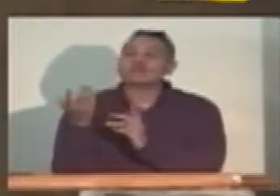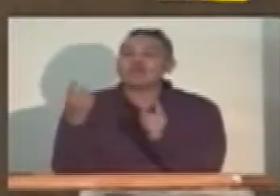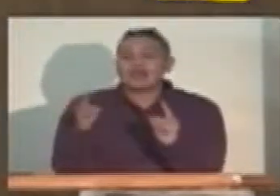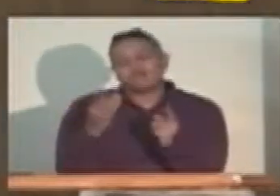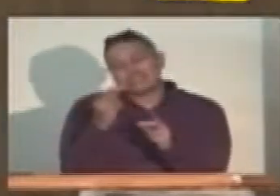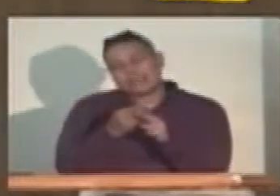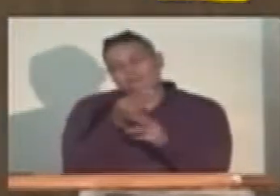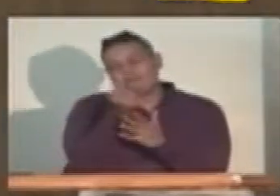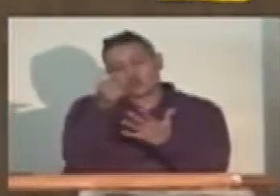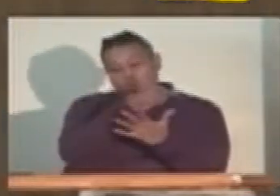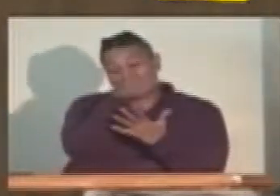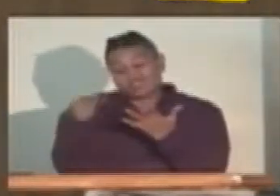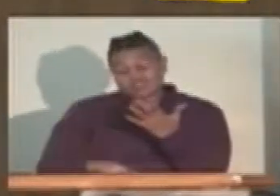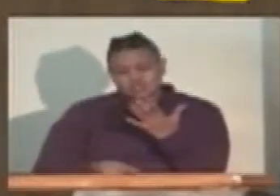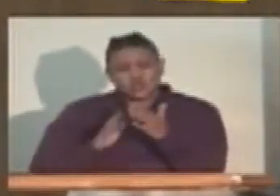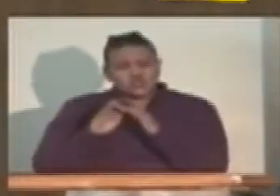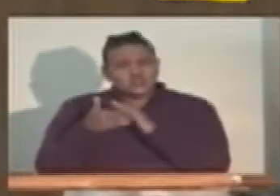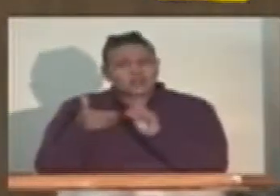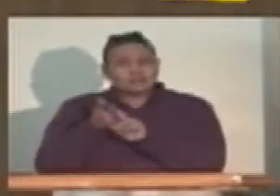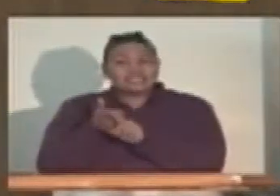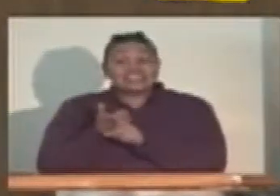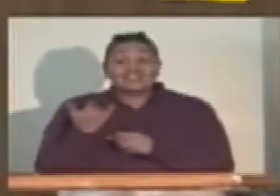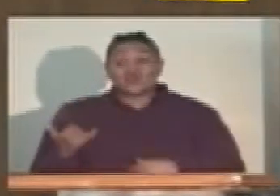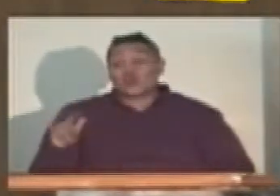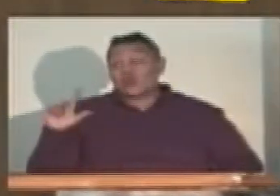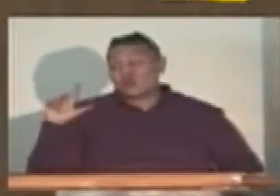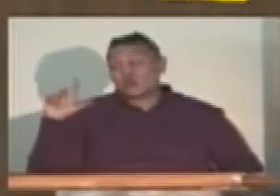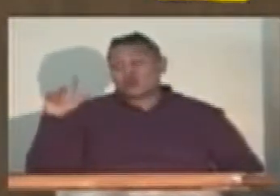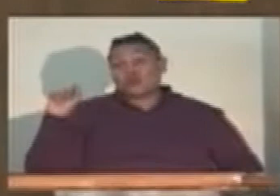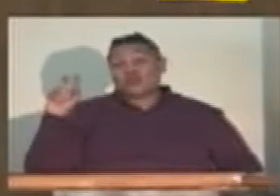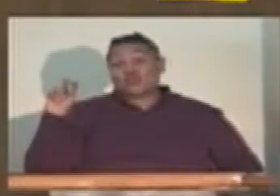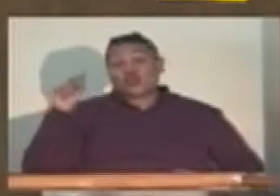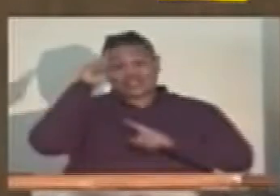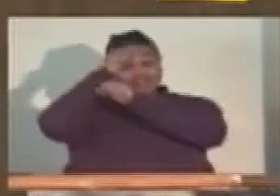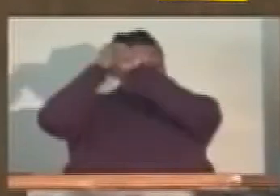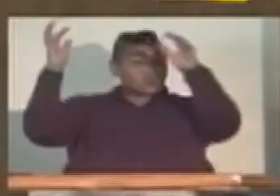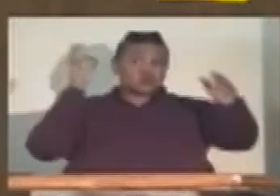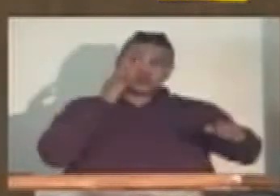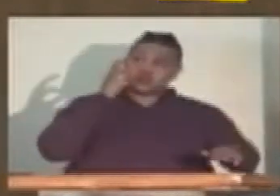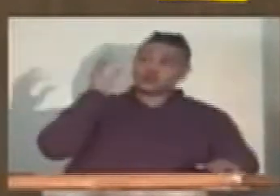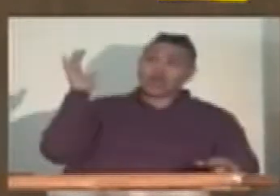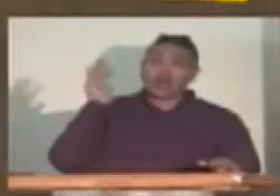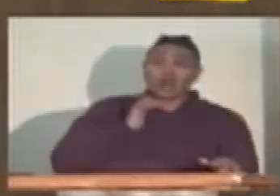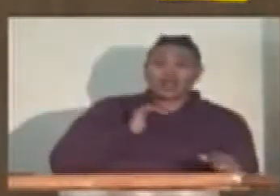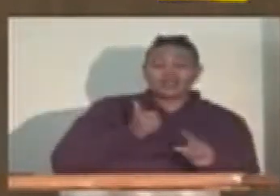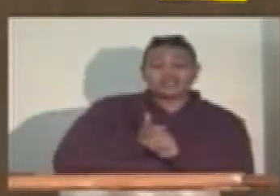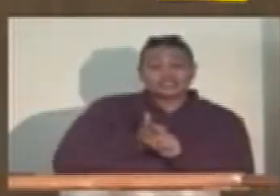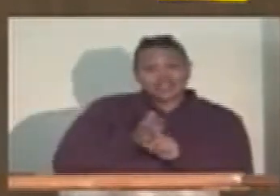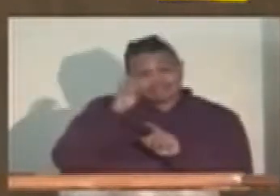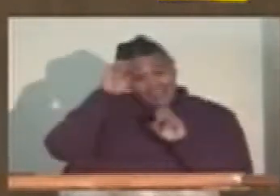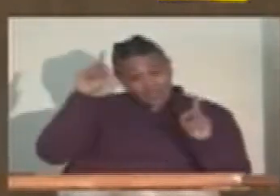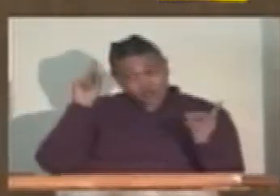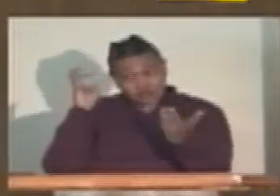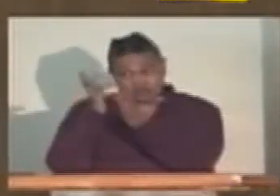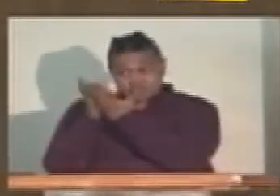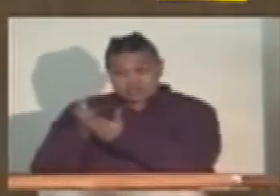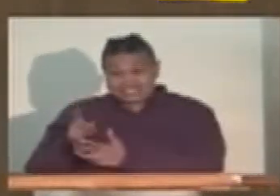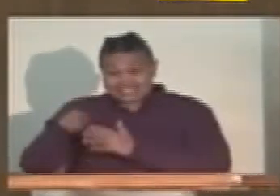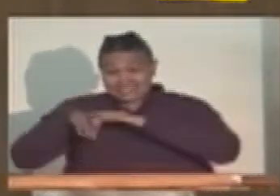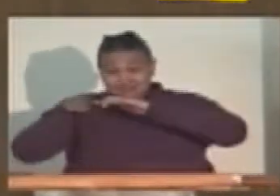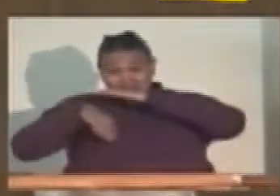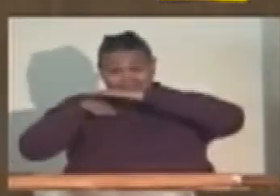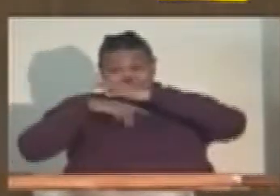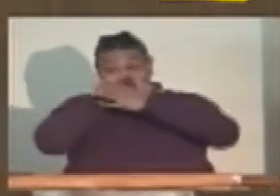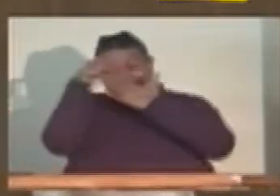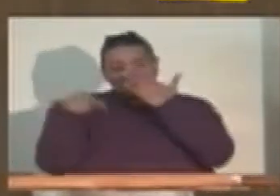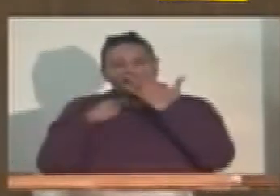few. Jamaica is on the cusp of our 2030 vision, and a sound education encompassing these basic tenets